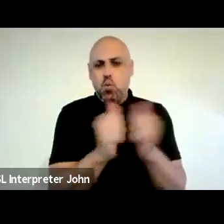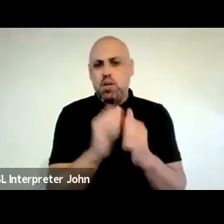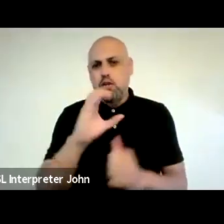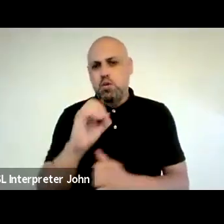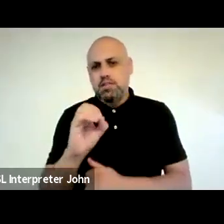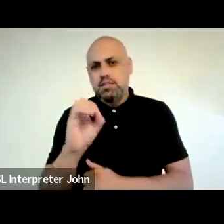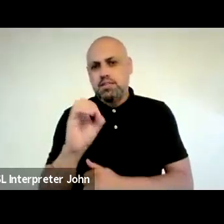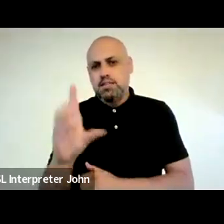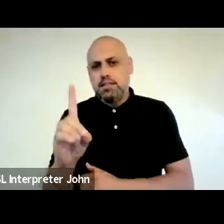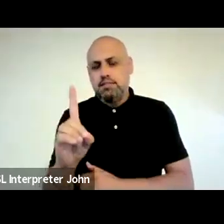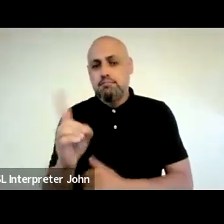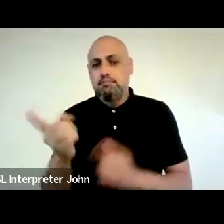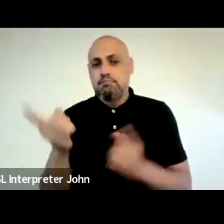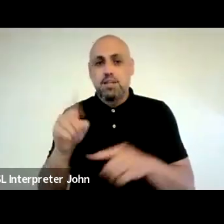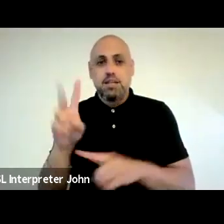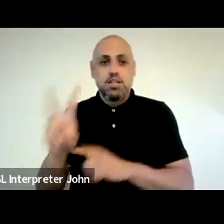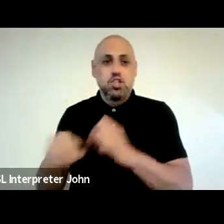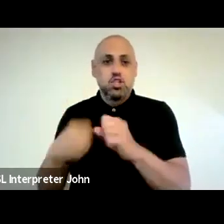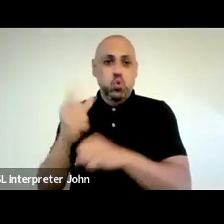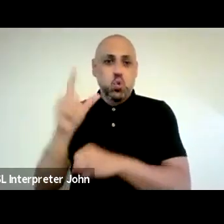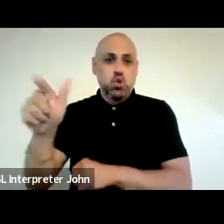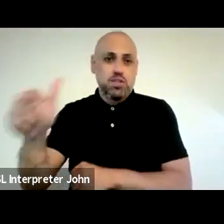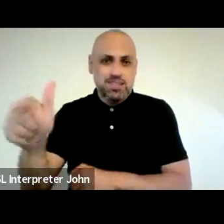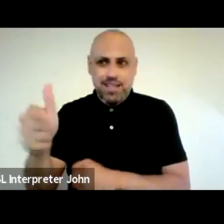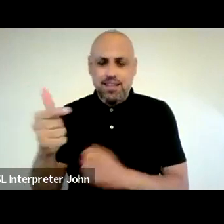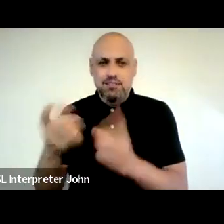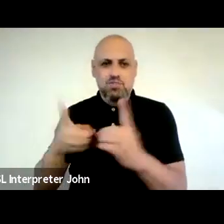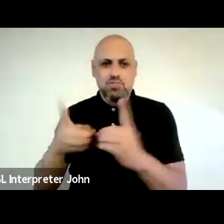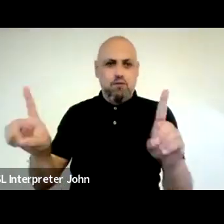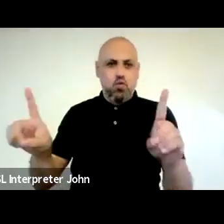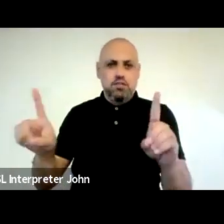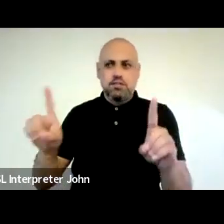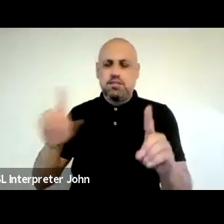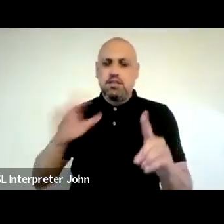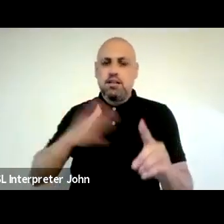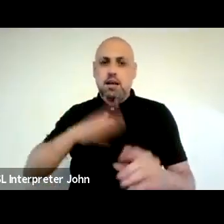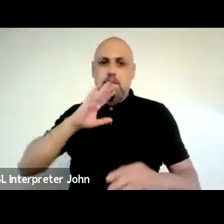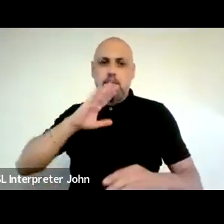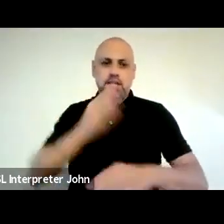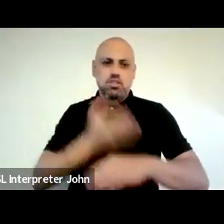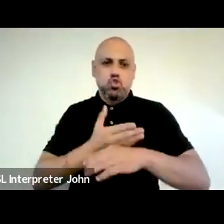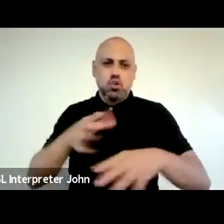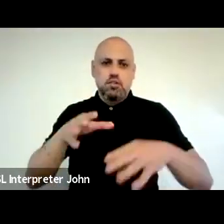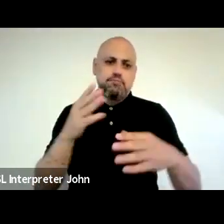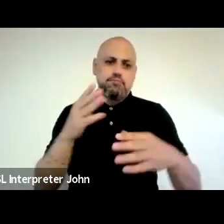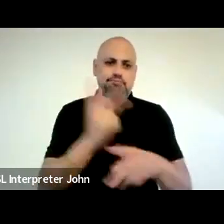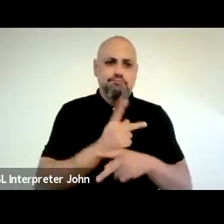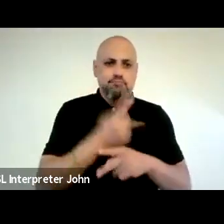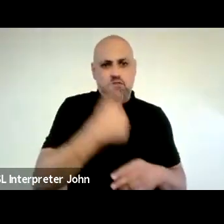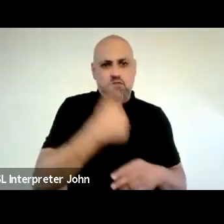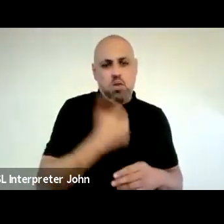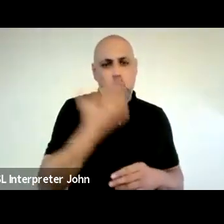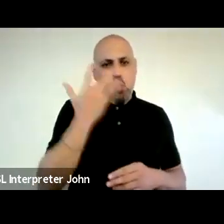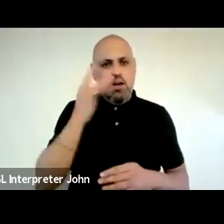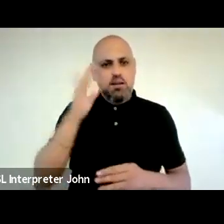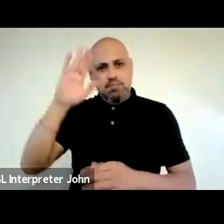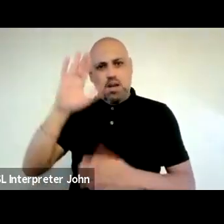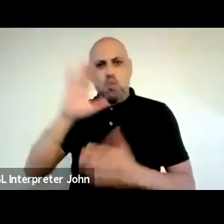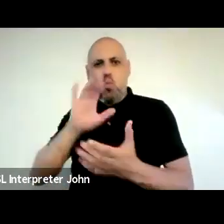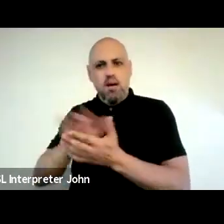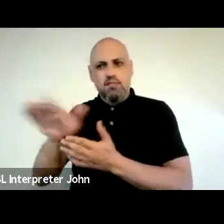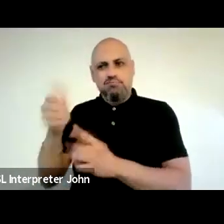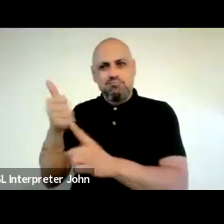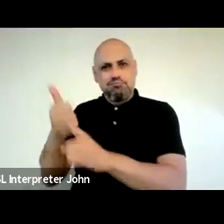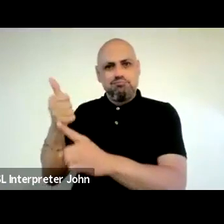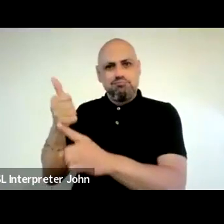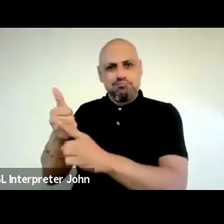was divorced, and my daughter ended up with me full time, as my ex needed to work through some of her own demons. OCD